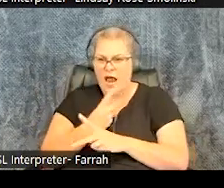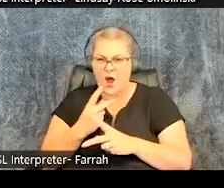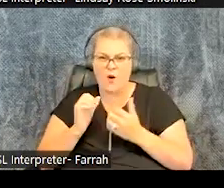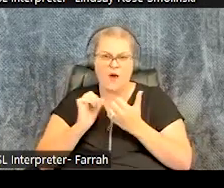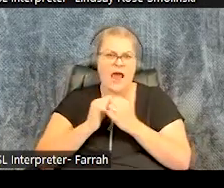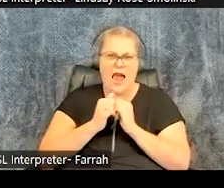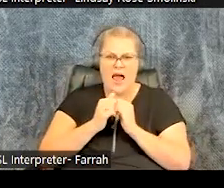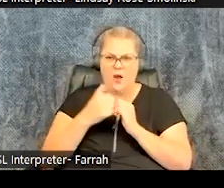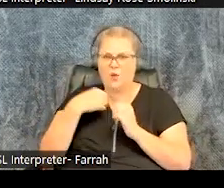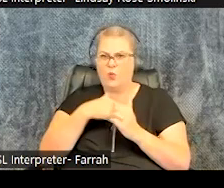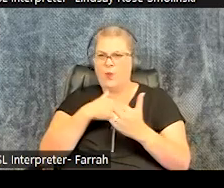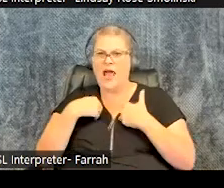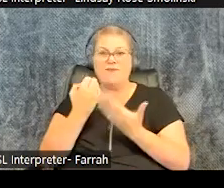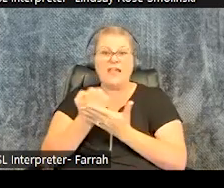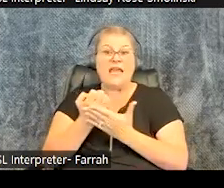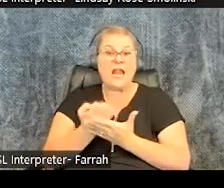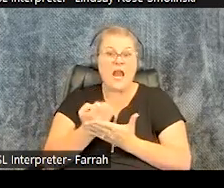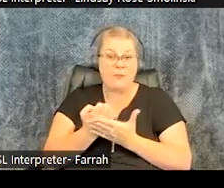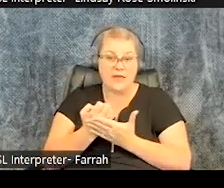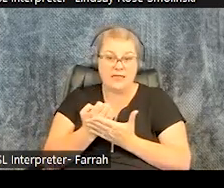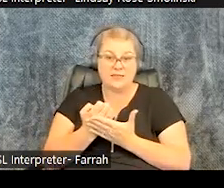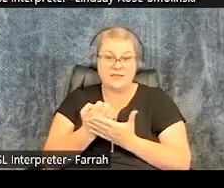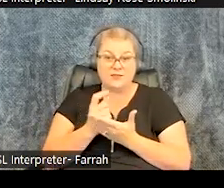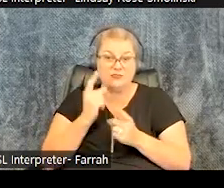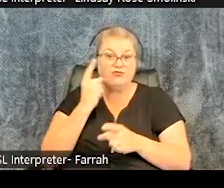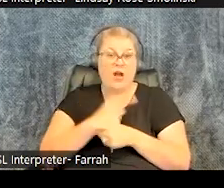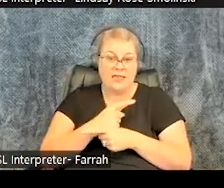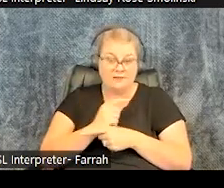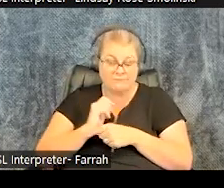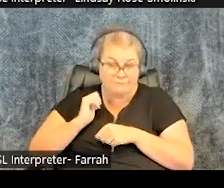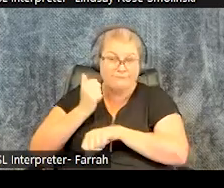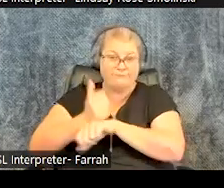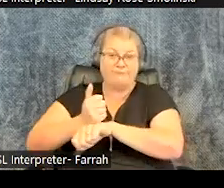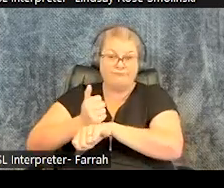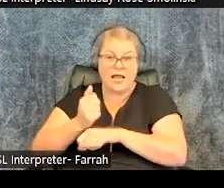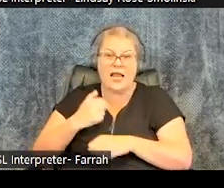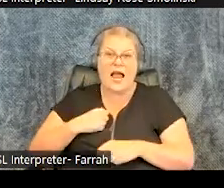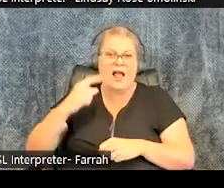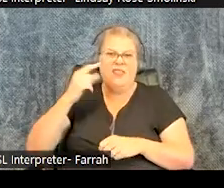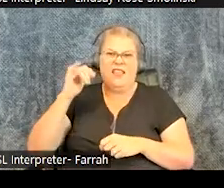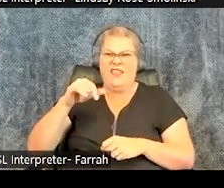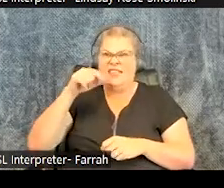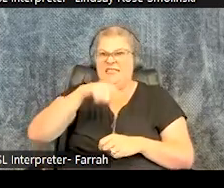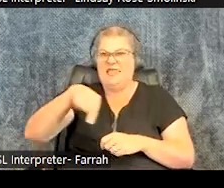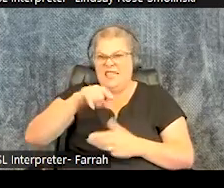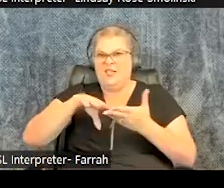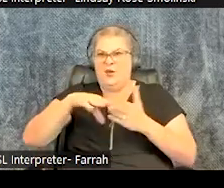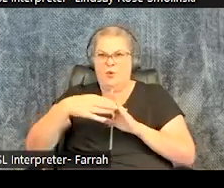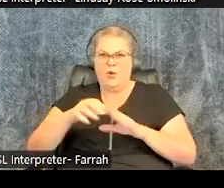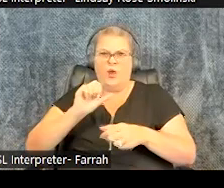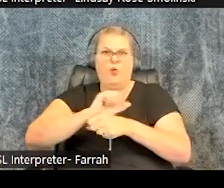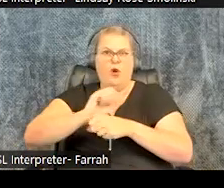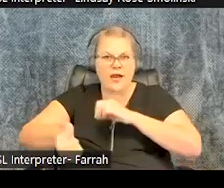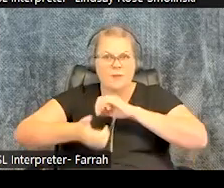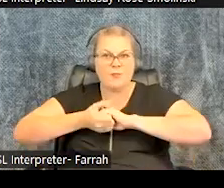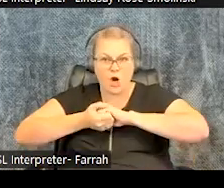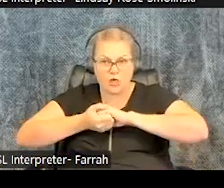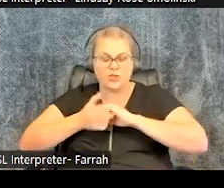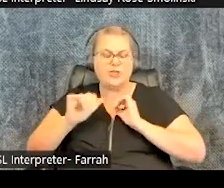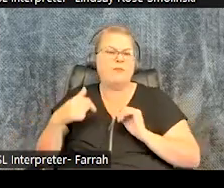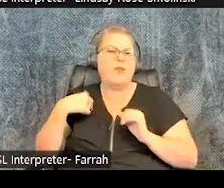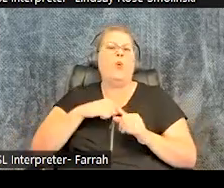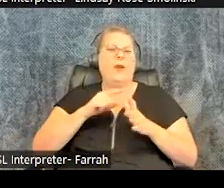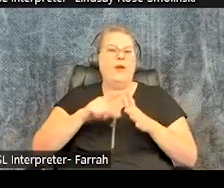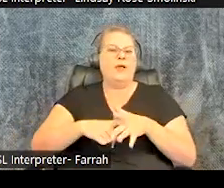the economics right. And I actually believe that that's this community working in partnership that we can begin to turn that